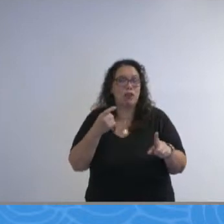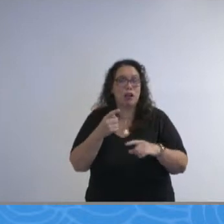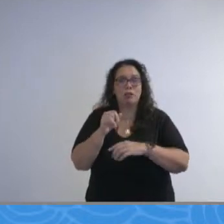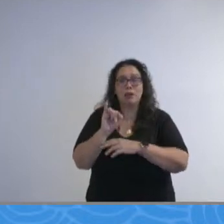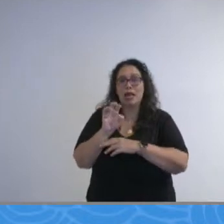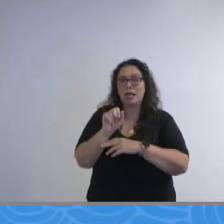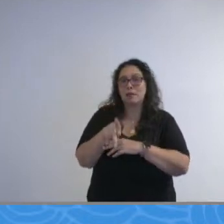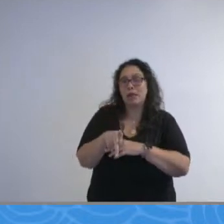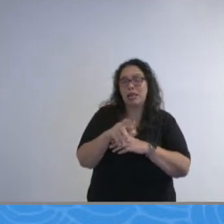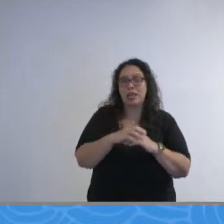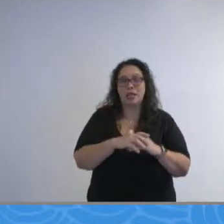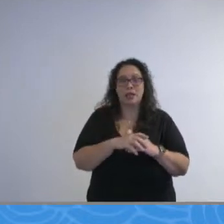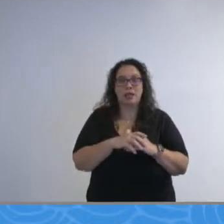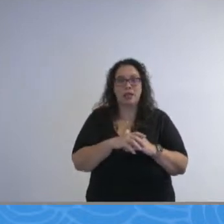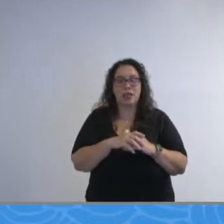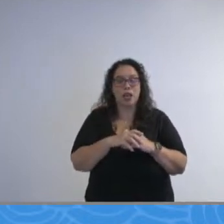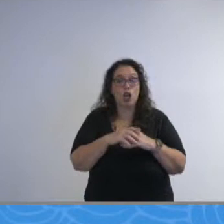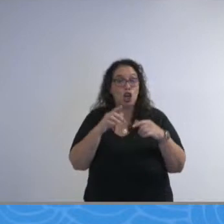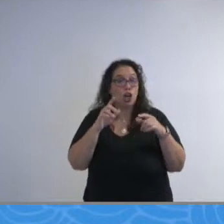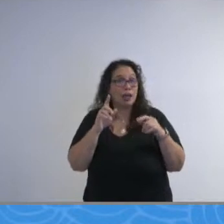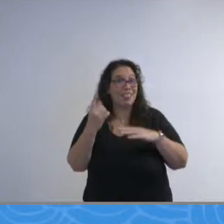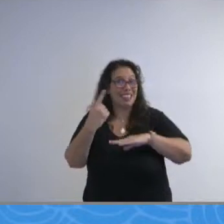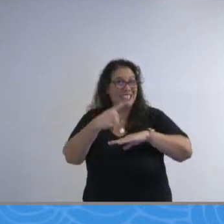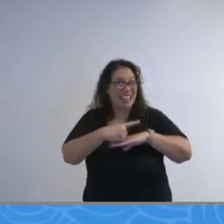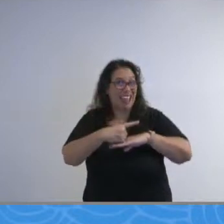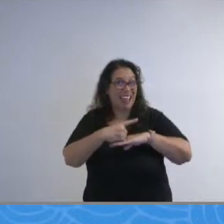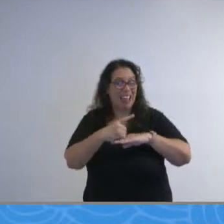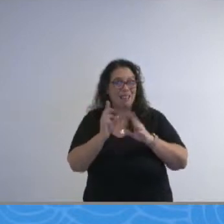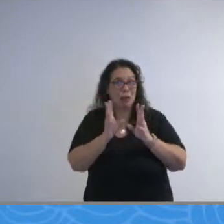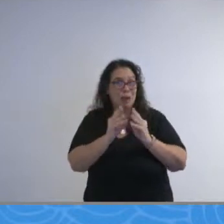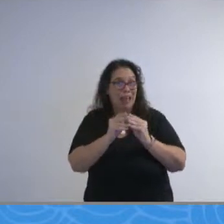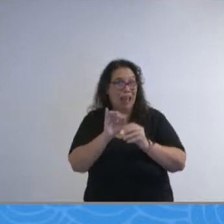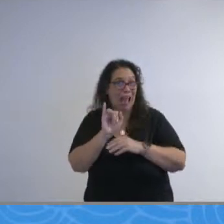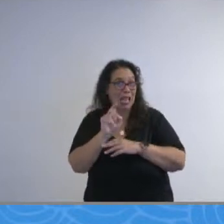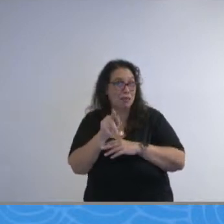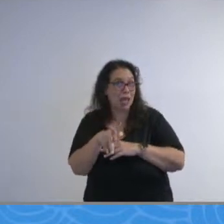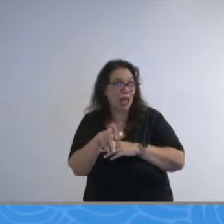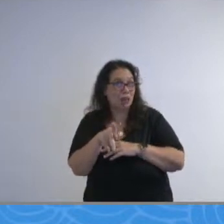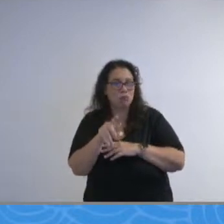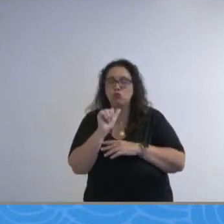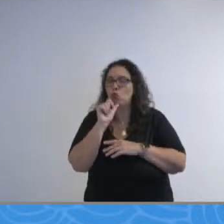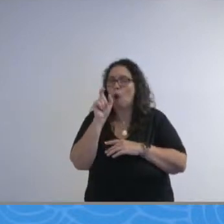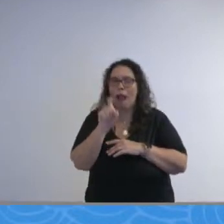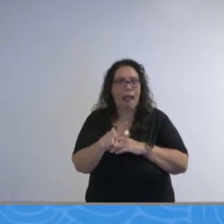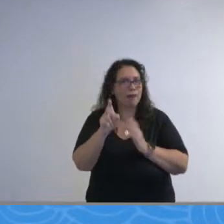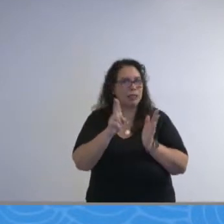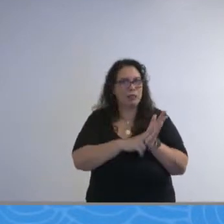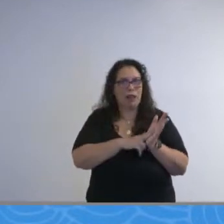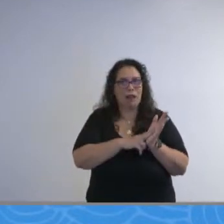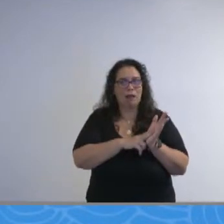the IEP in the meeting, the day of the meeting, and the parents could take the document